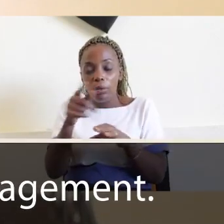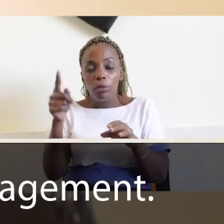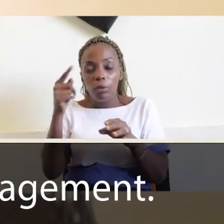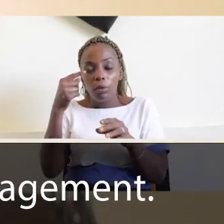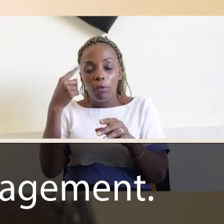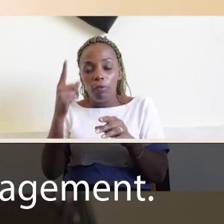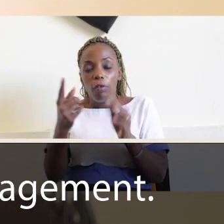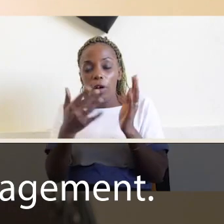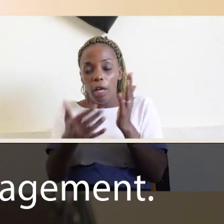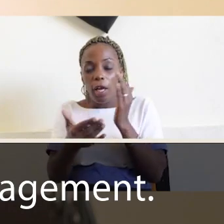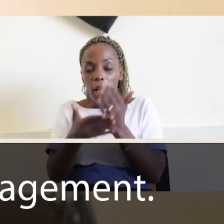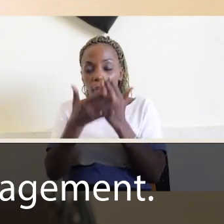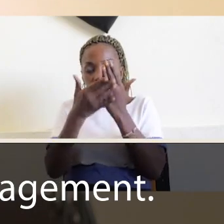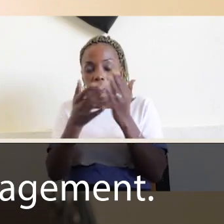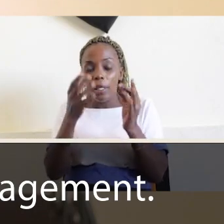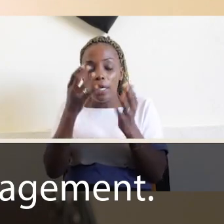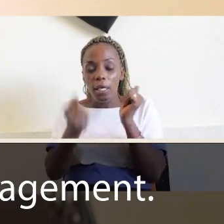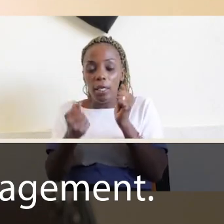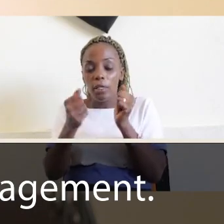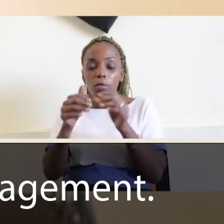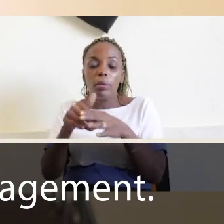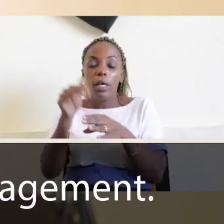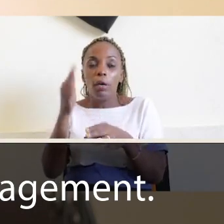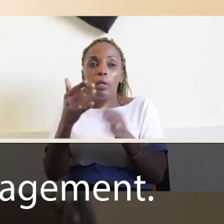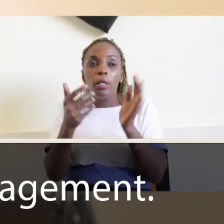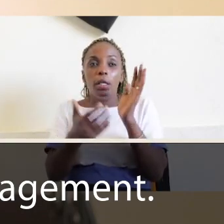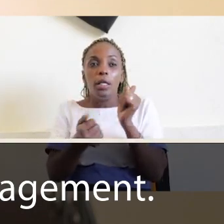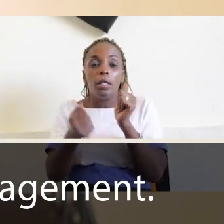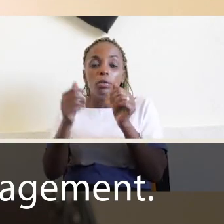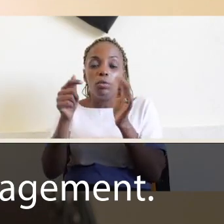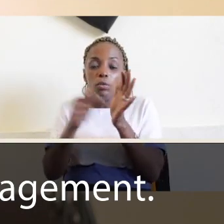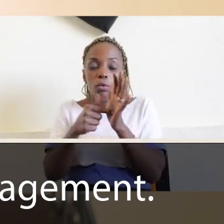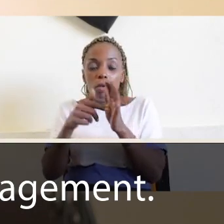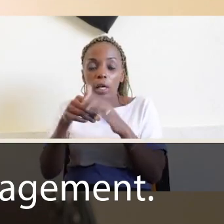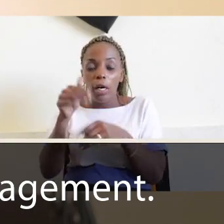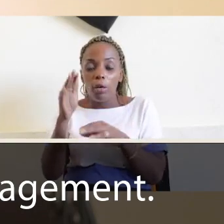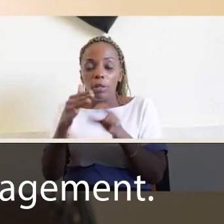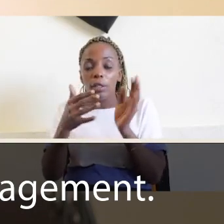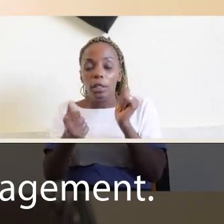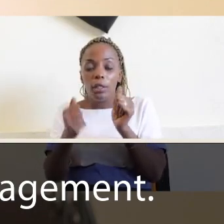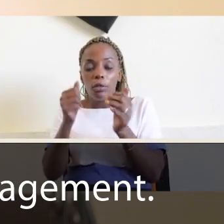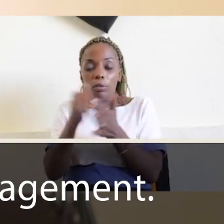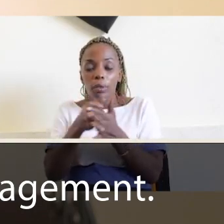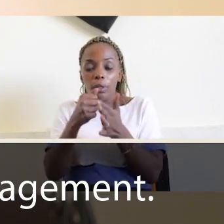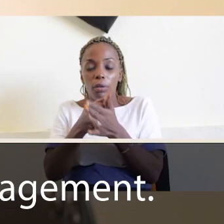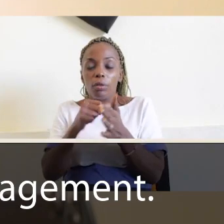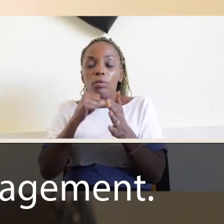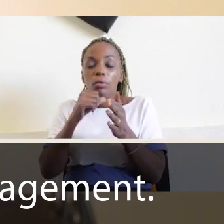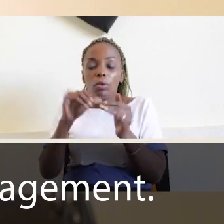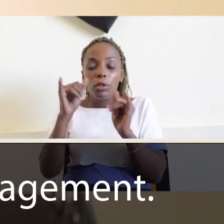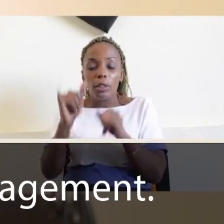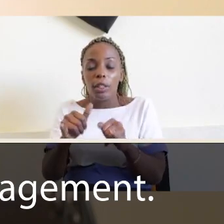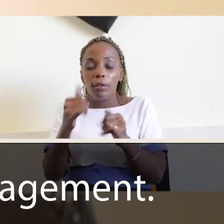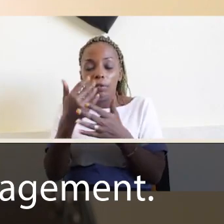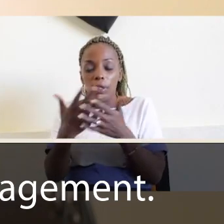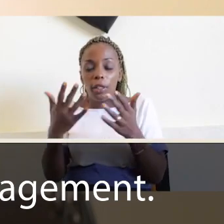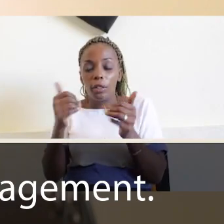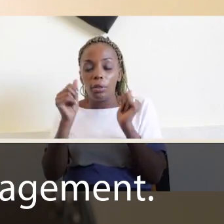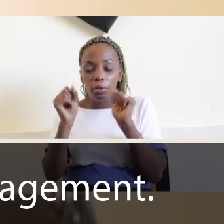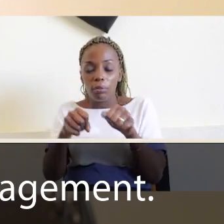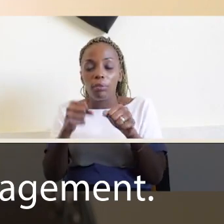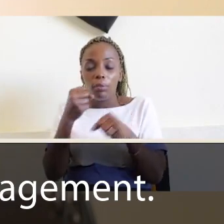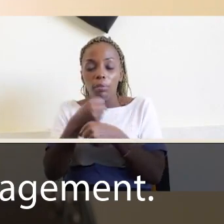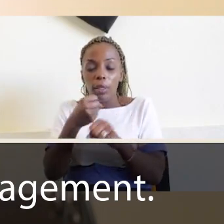It needs to come out. It needs to be pursued. And so don't settle for anything that can